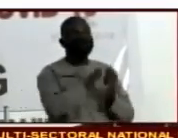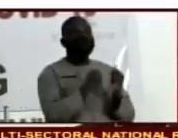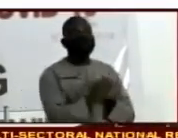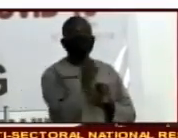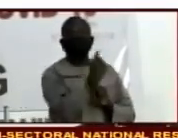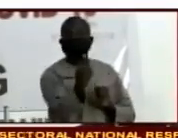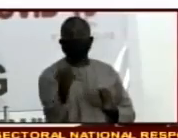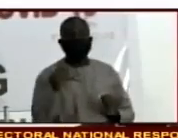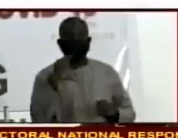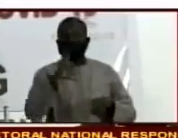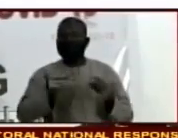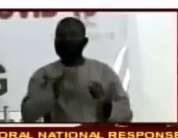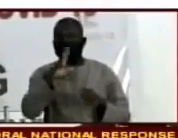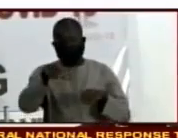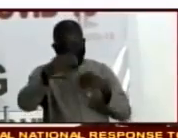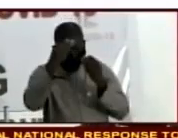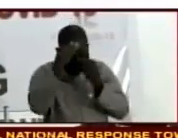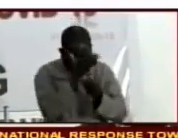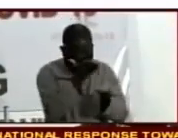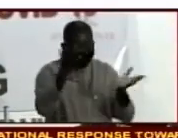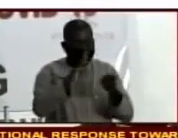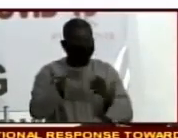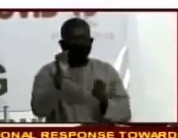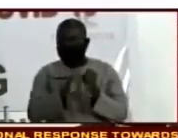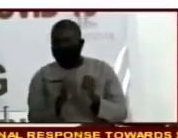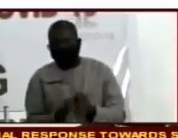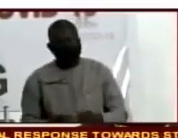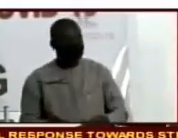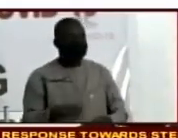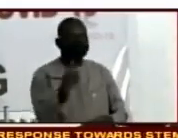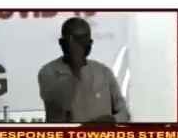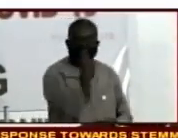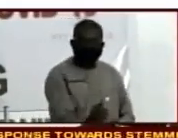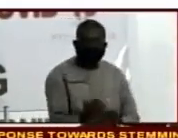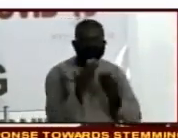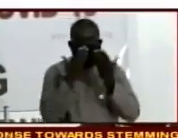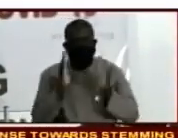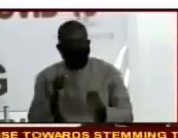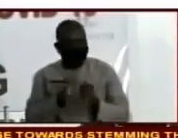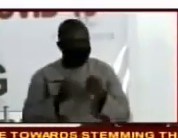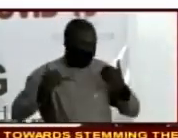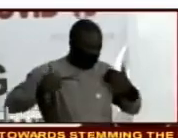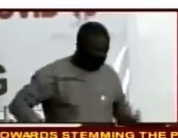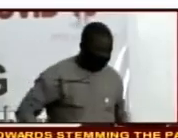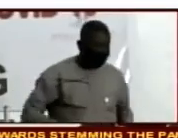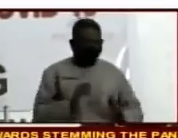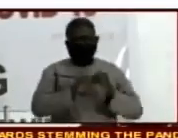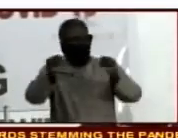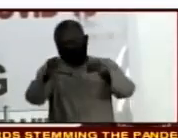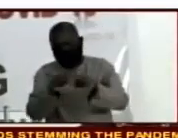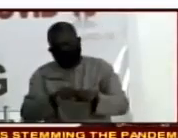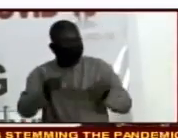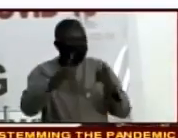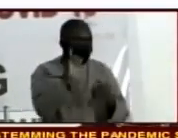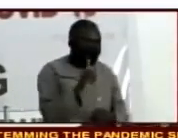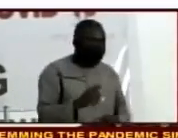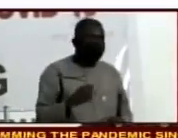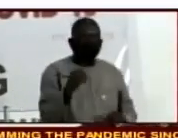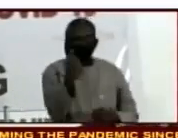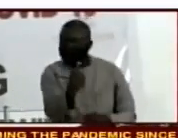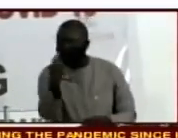only give details for where every single mask, every gown, every boot has gone to, every single bottle